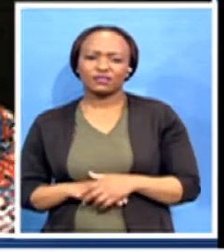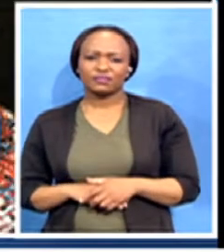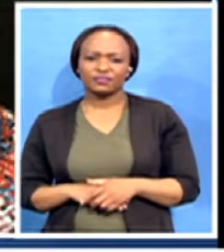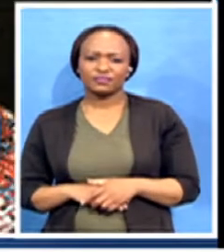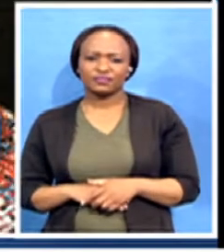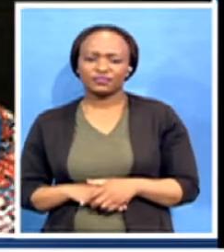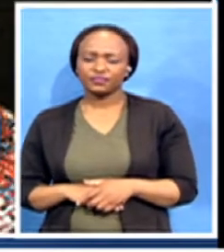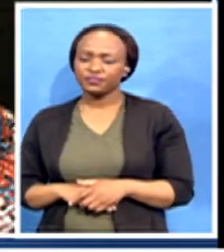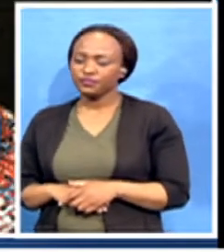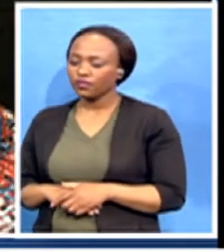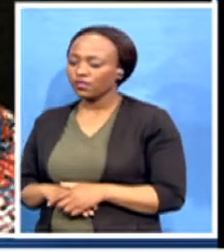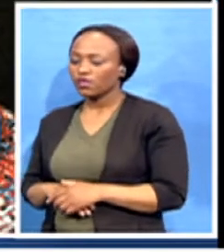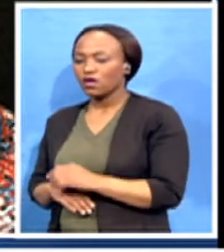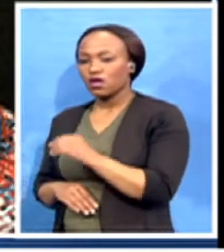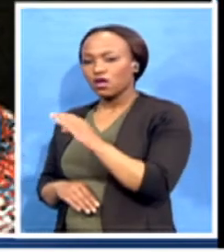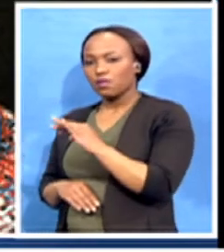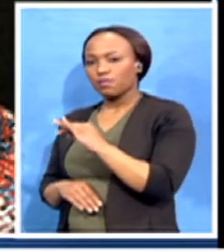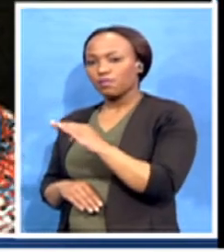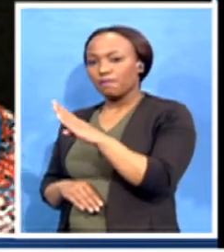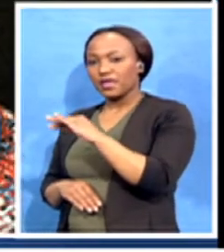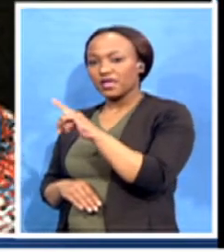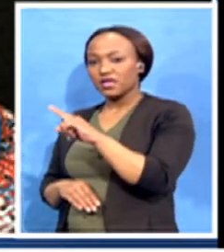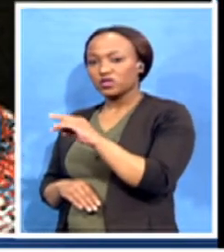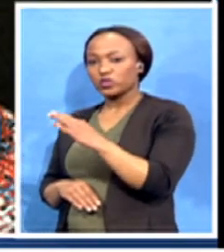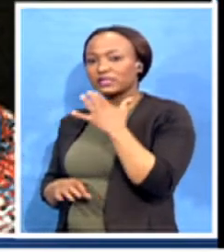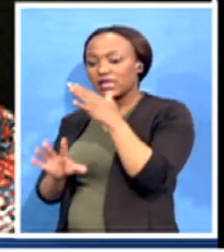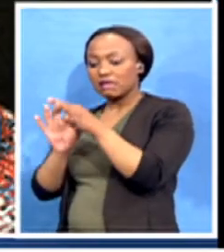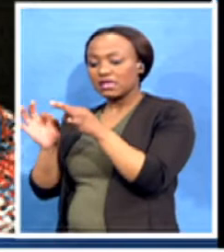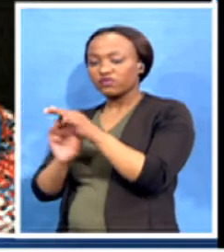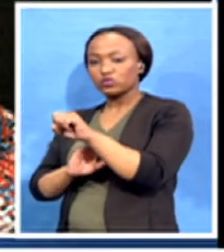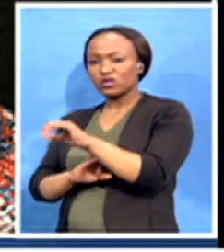Okay, so what is George Bizos' biggest gift to South Africa?